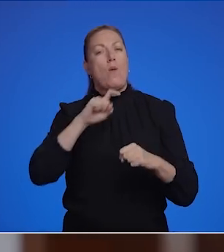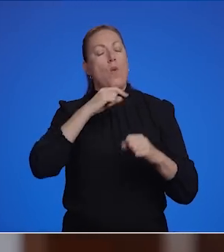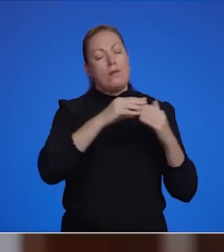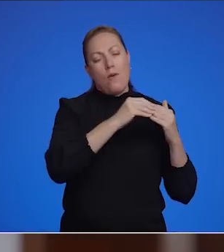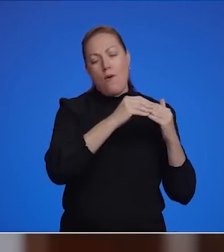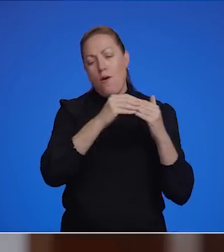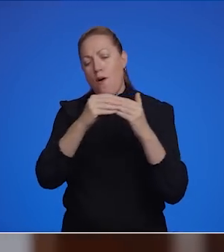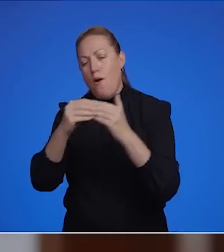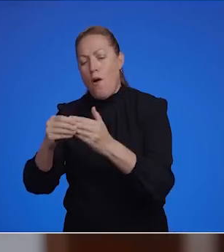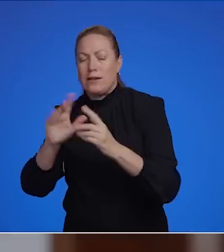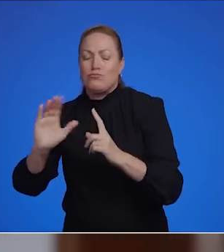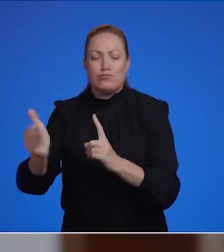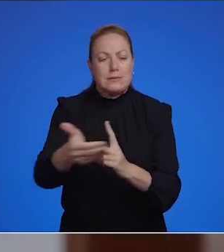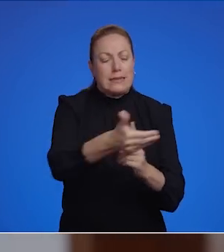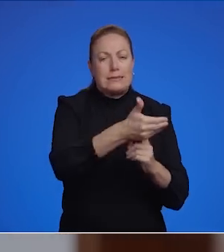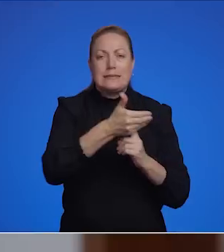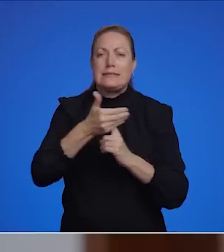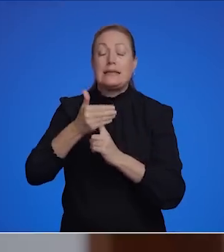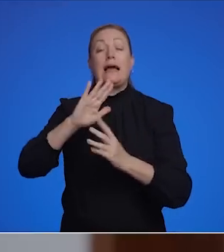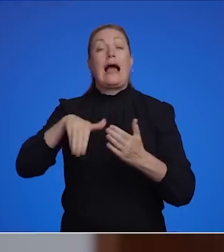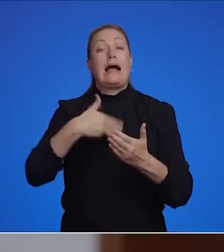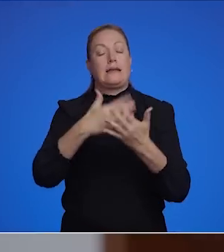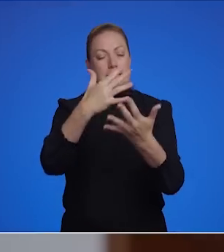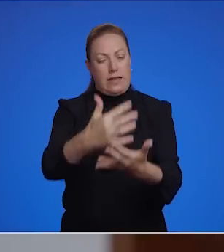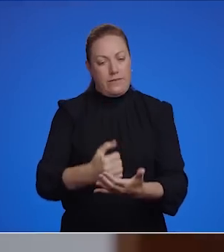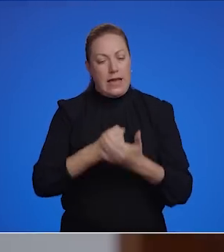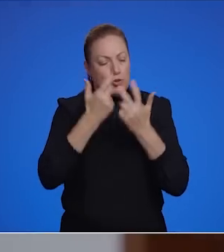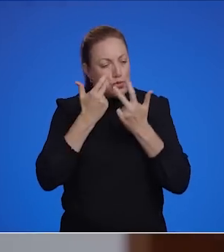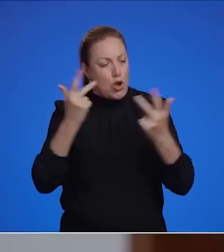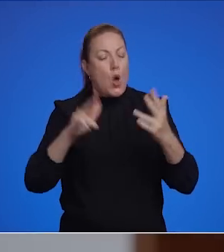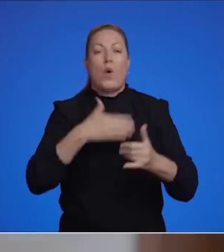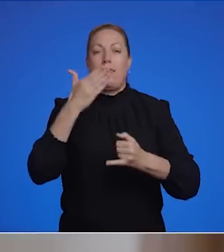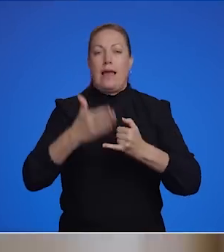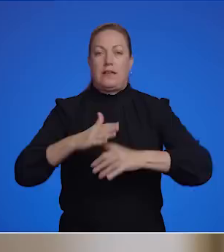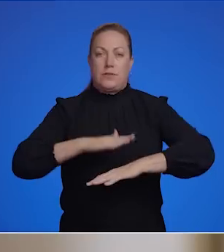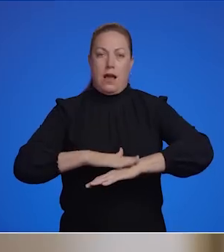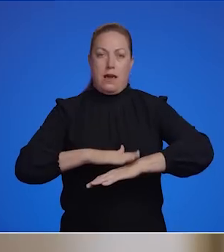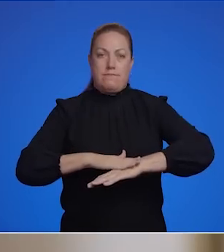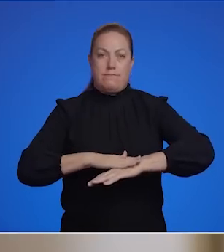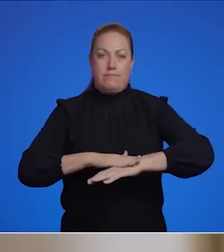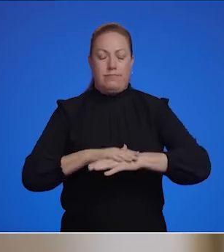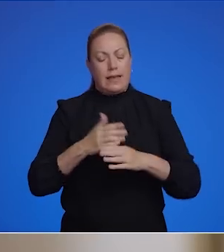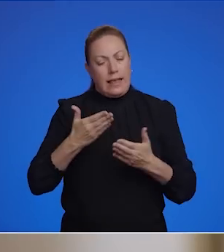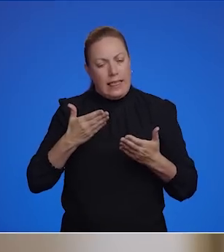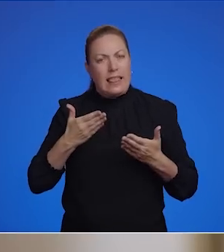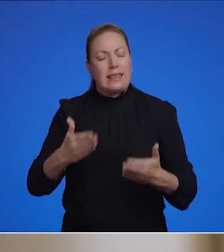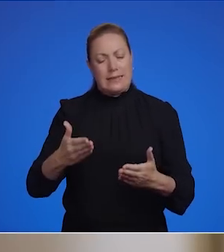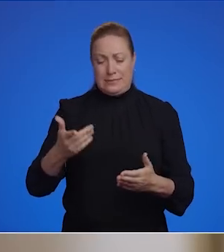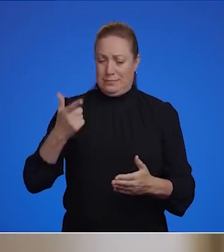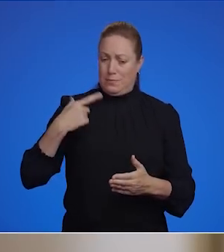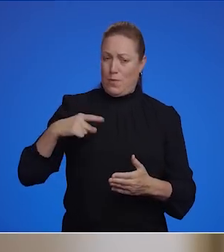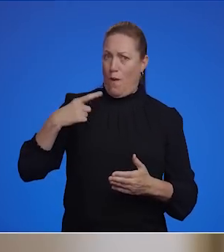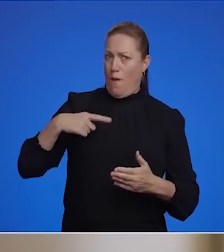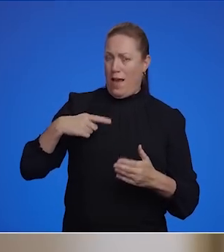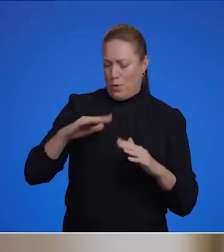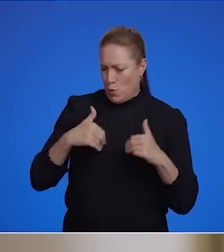until the salvation which had been prepared is revealed at the end of time. This is a cause of great joy for